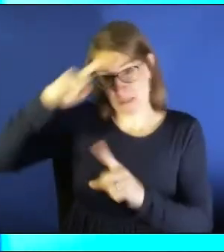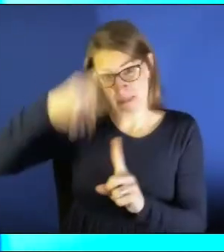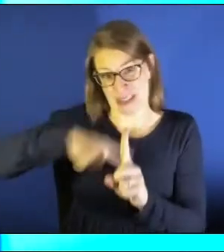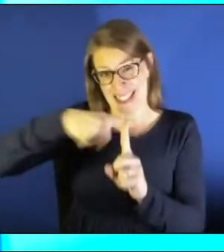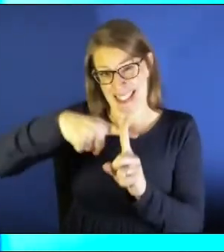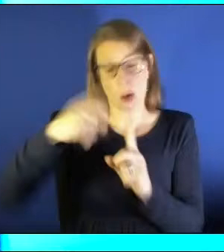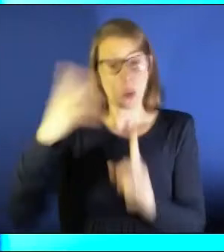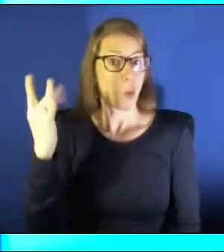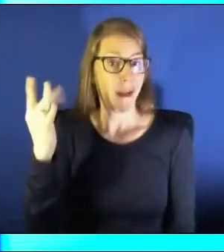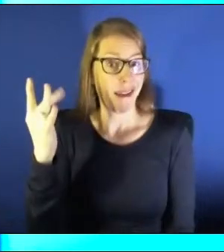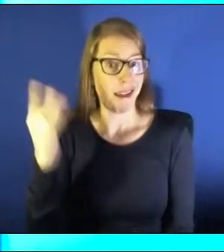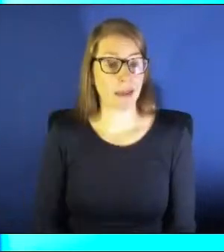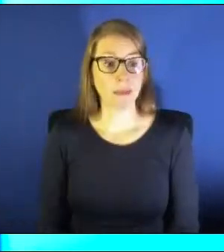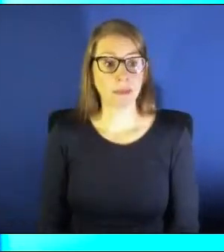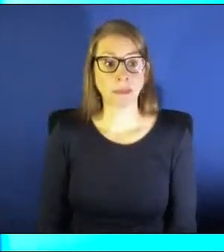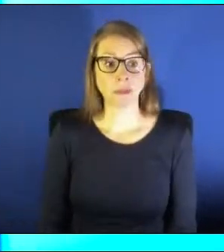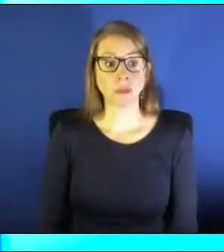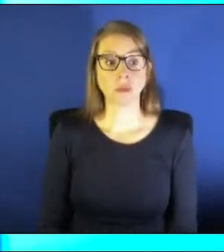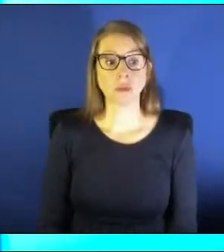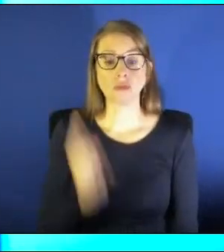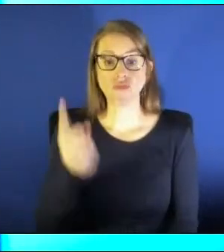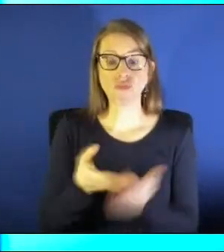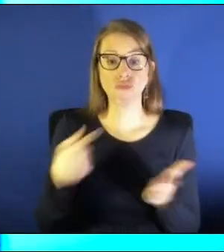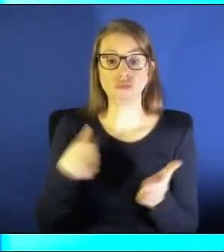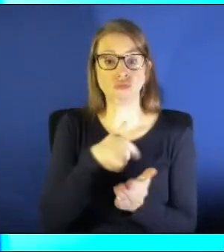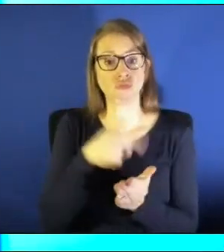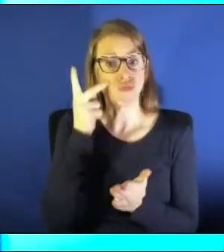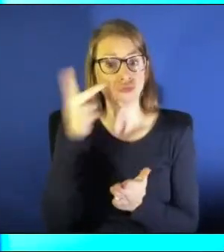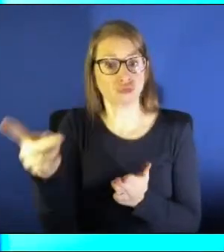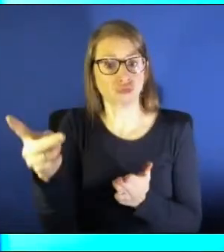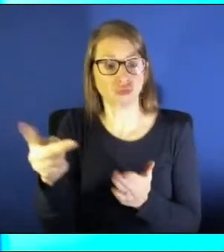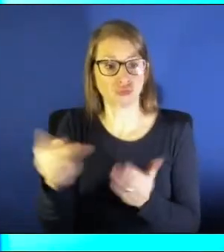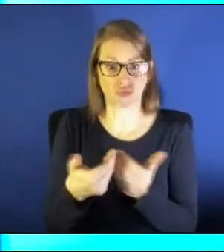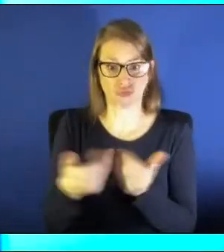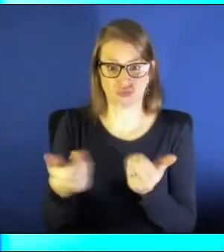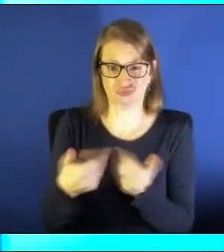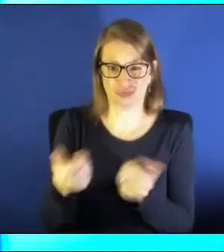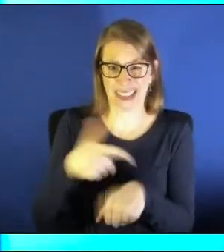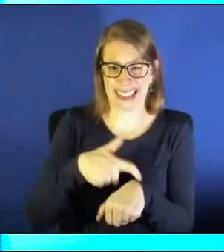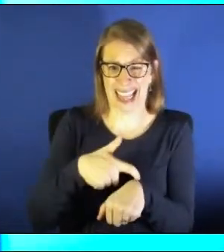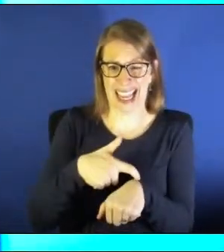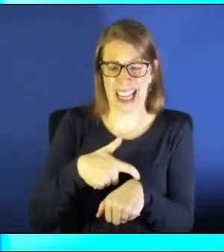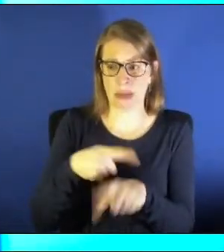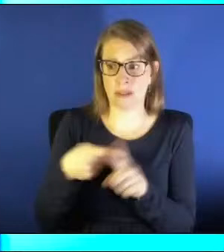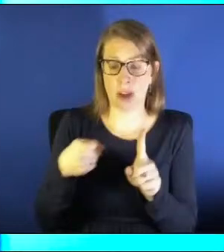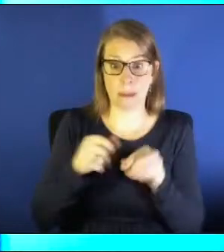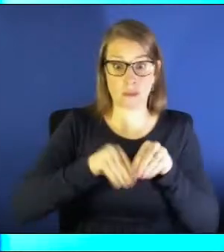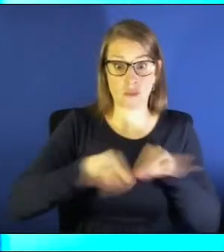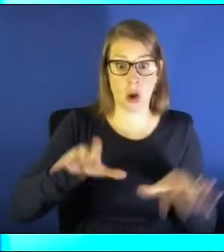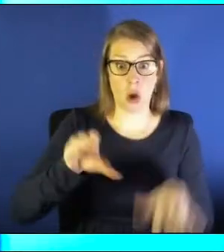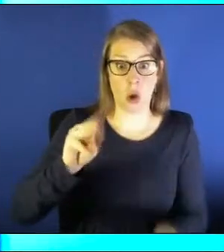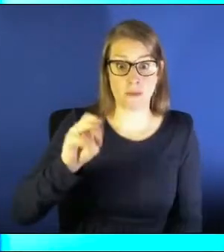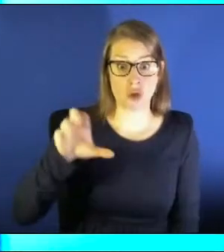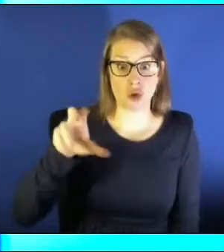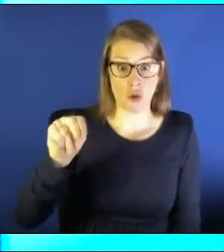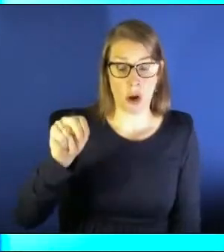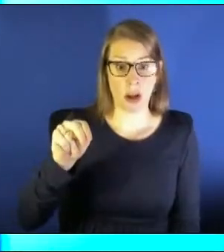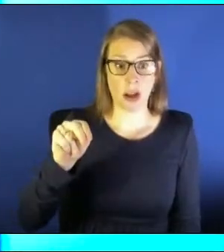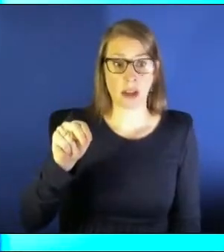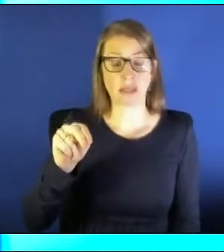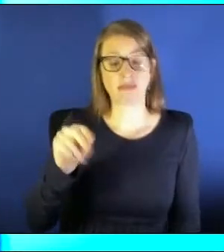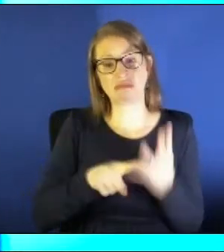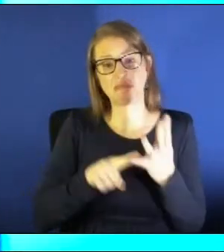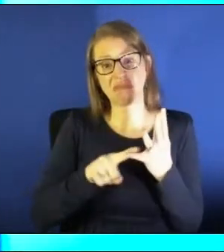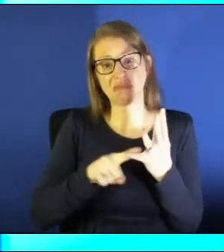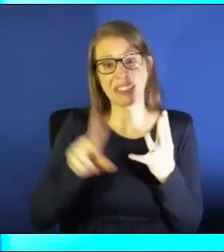why. One of the things we've seen is a very little separation in time from the spread of Omicron in late December through the first part of